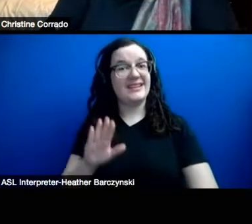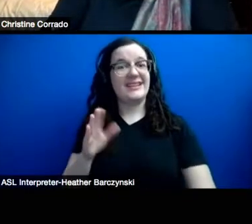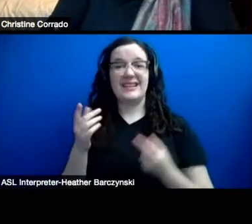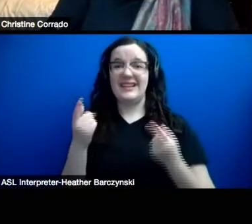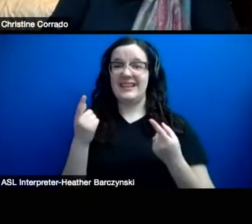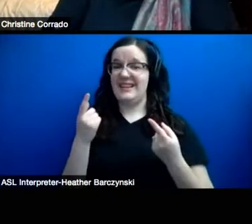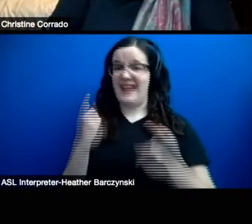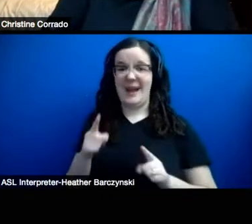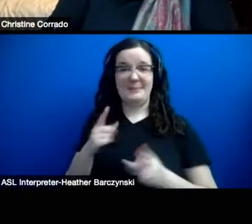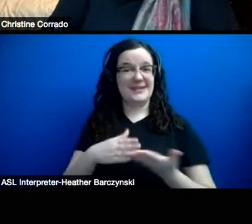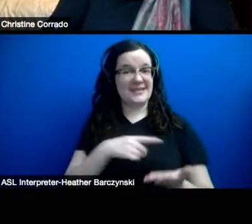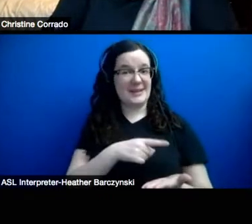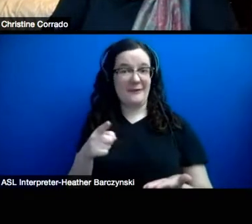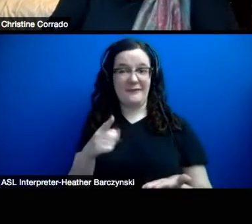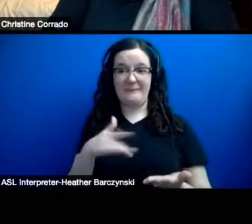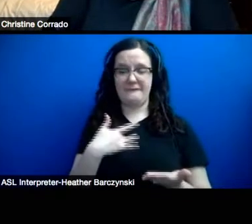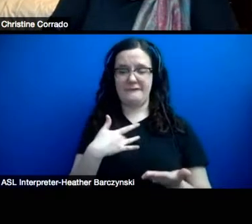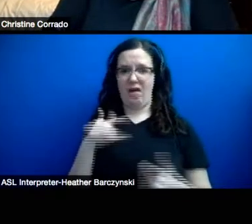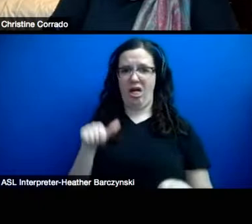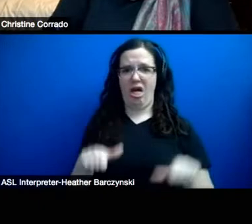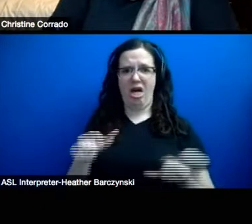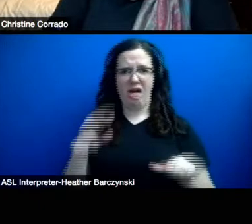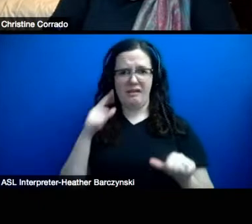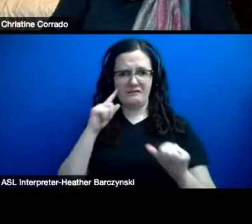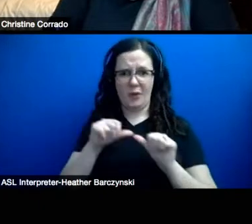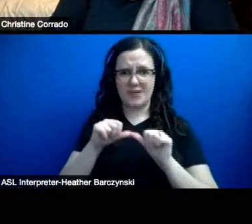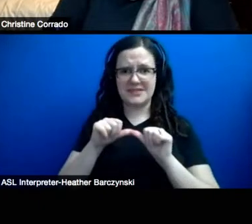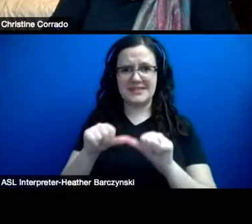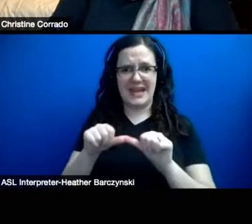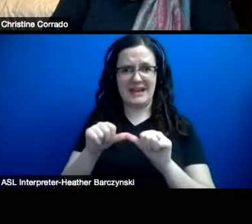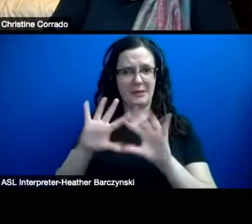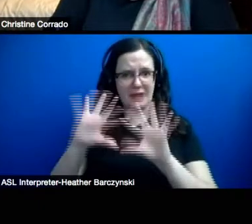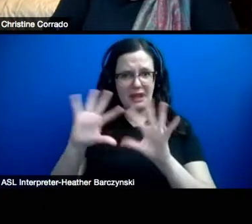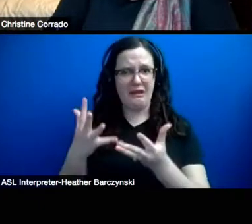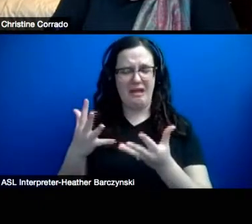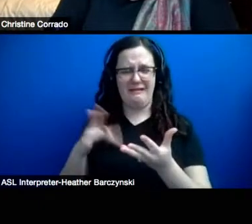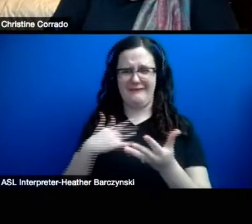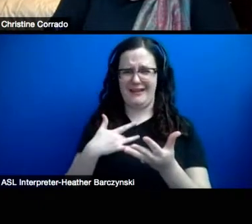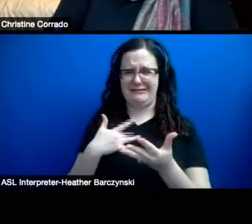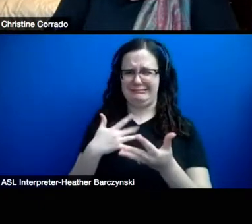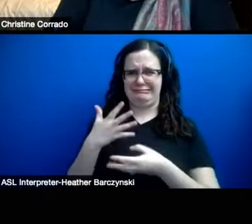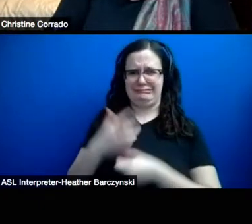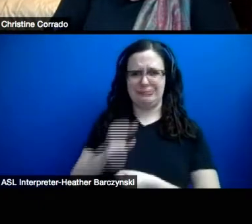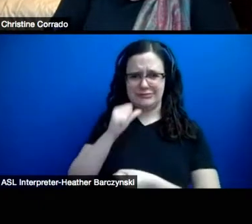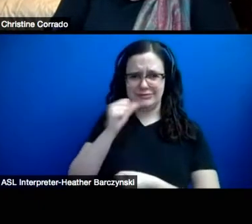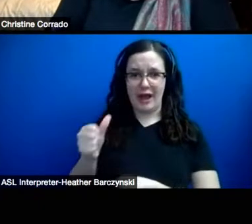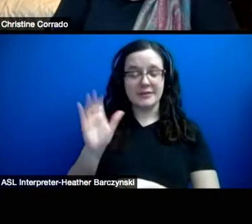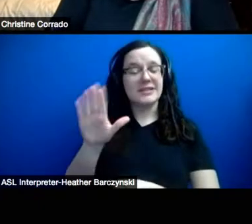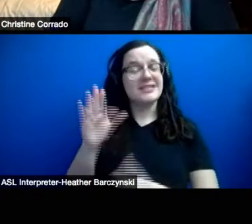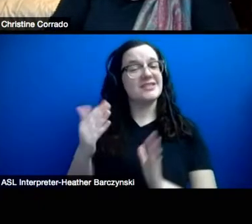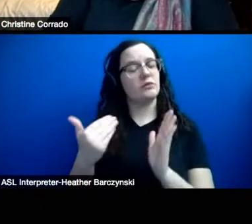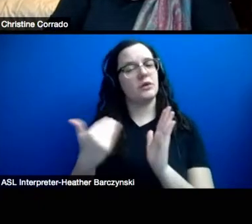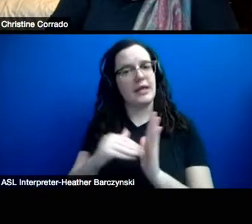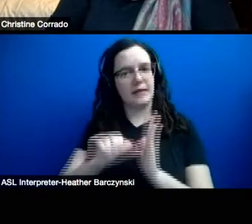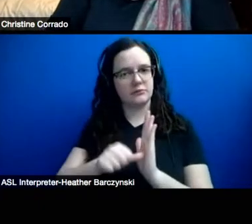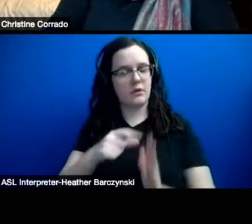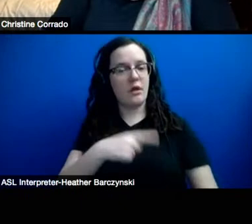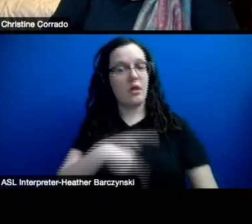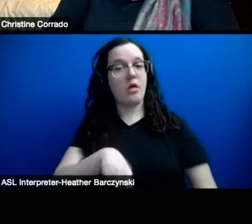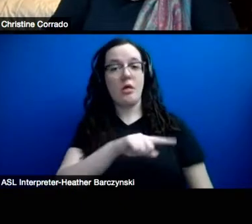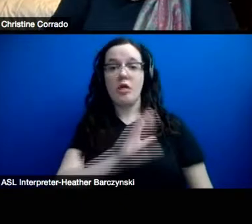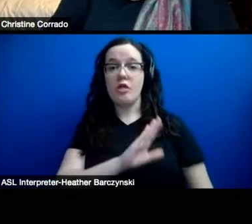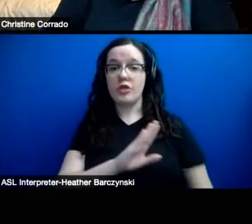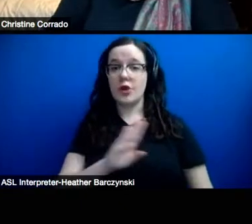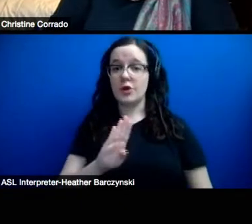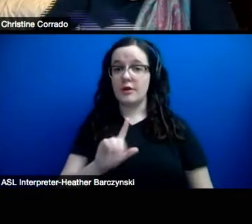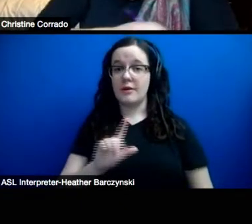altogether. So I need to say it again. The billing errors that those customers have received do not